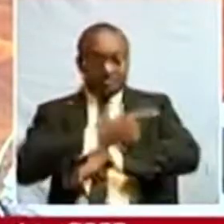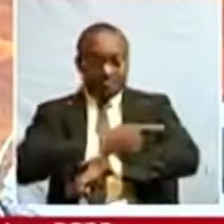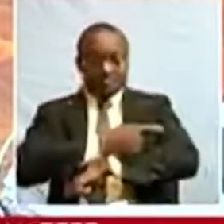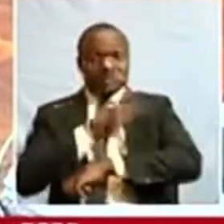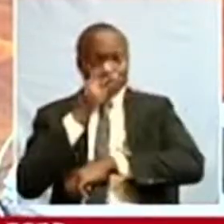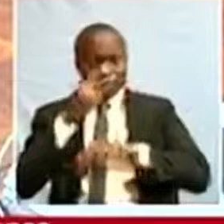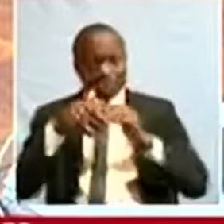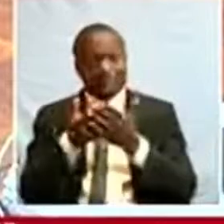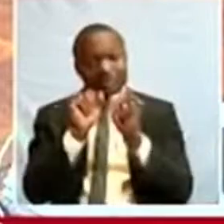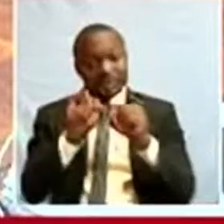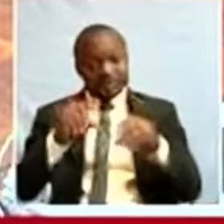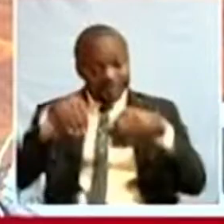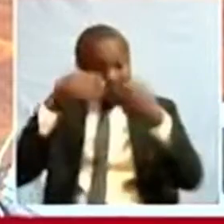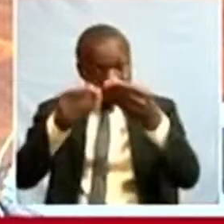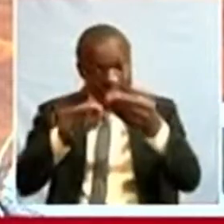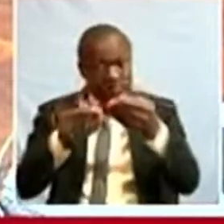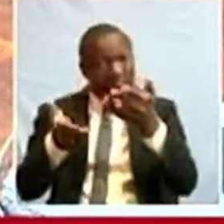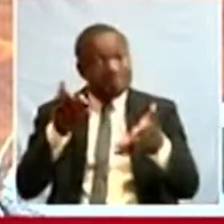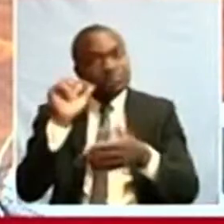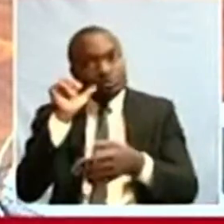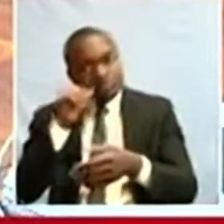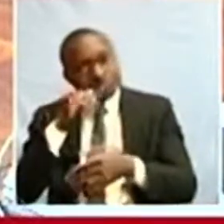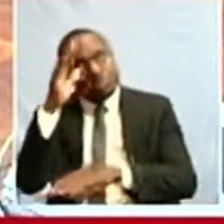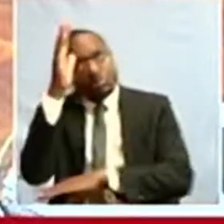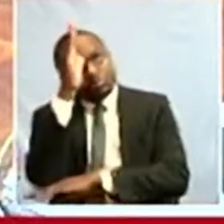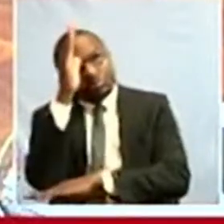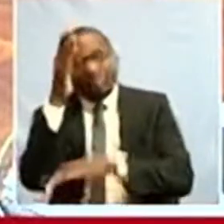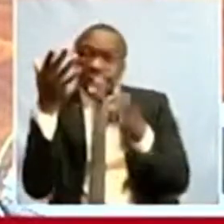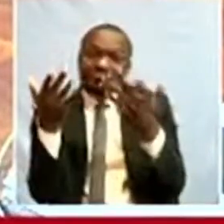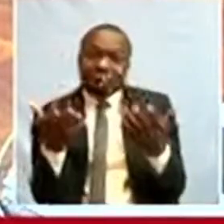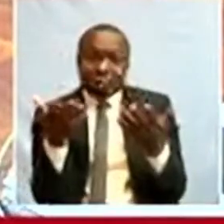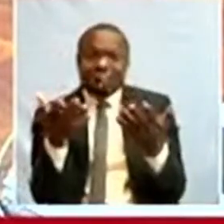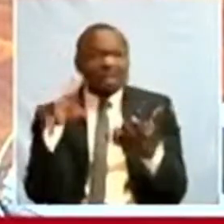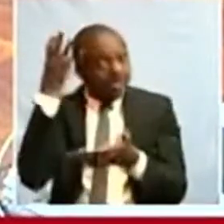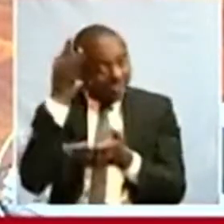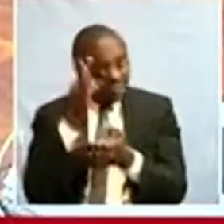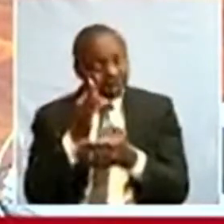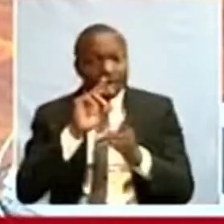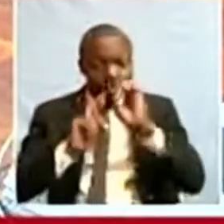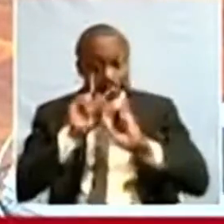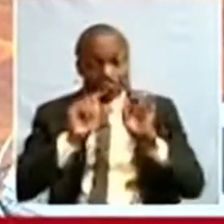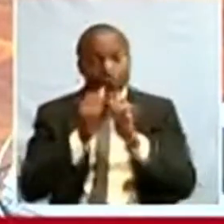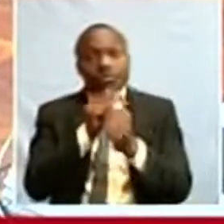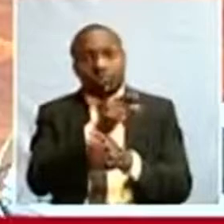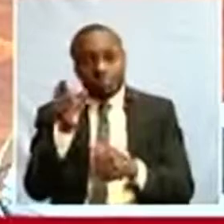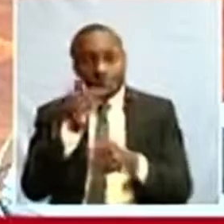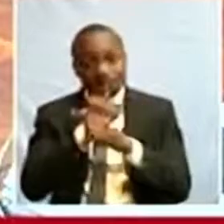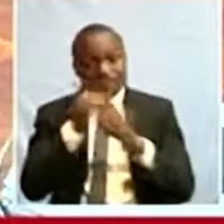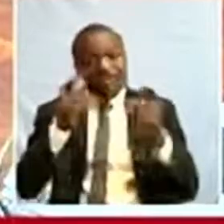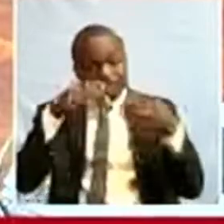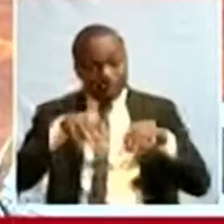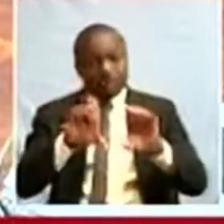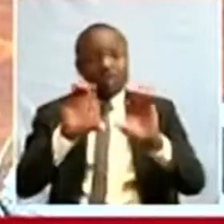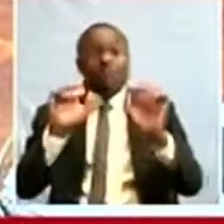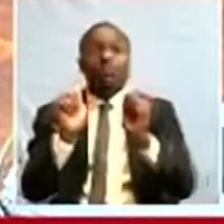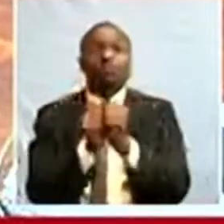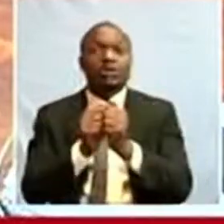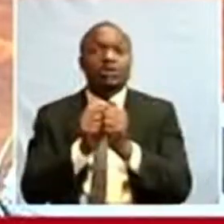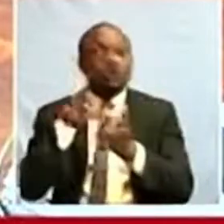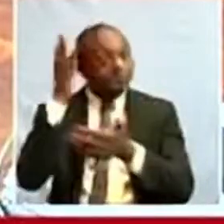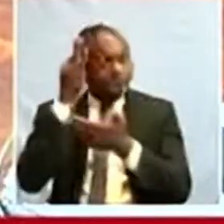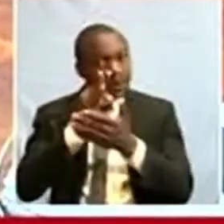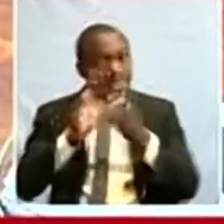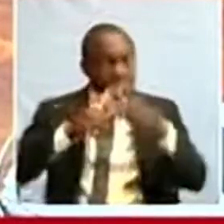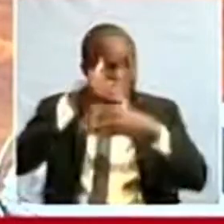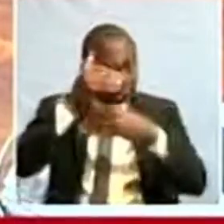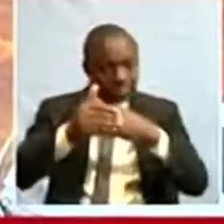we'll see how we can allocate you either tomorrow afternoon or what. I think the clerk will discuss with you. So maybe just proceed with the clerk